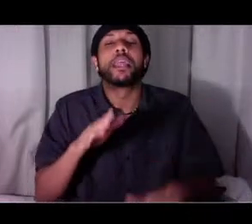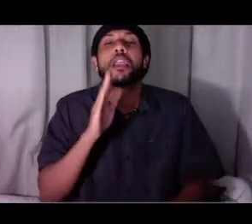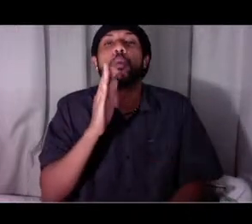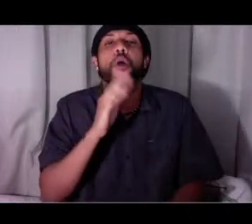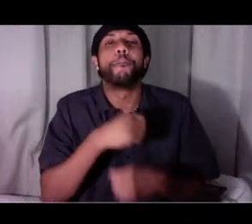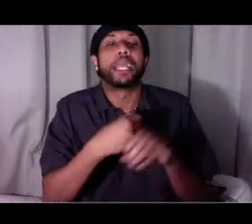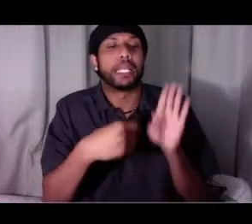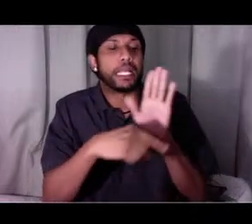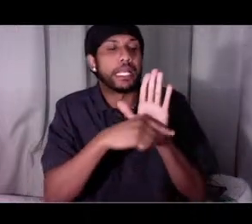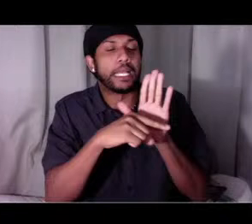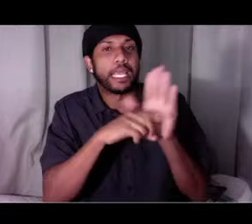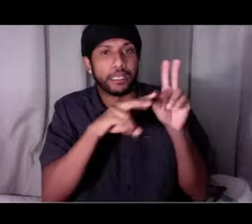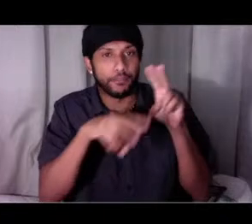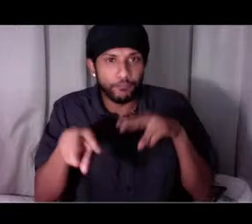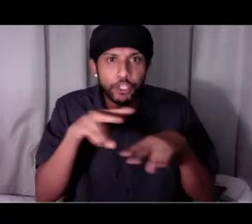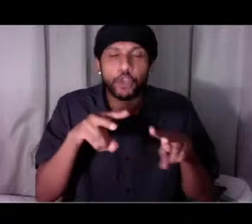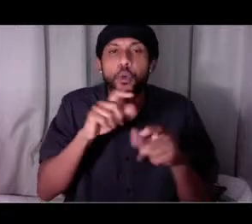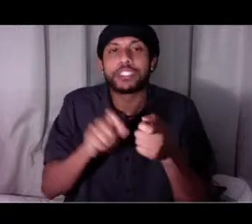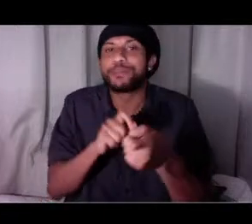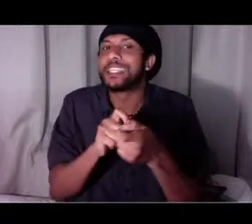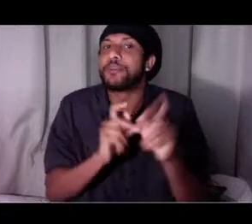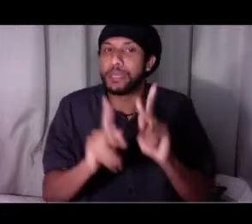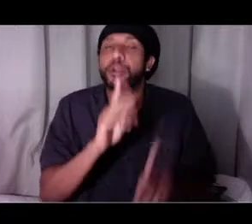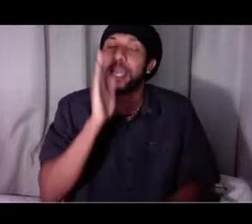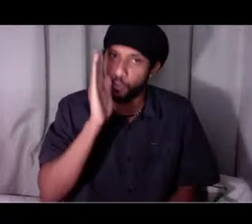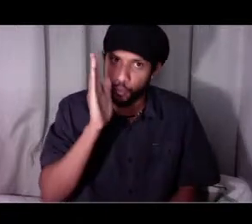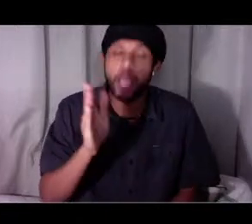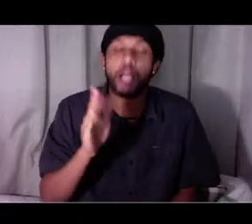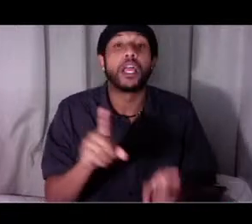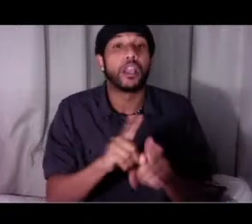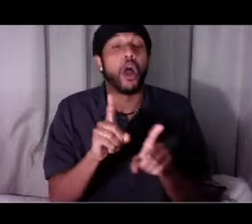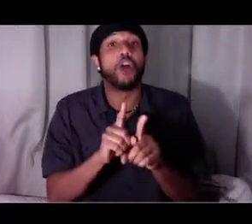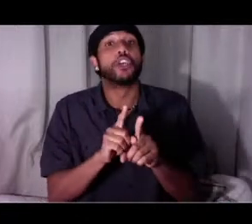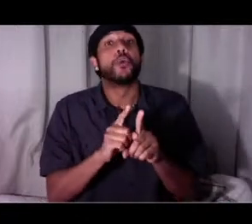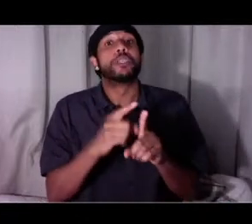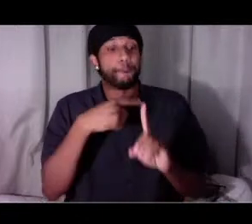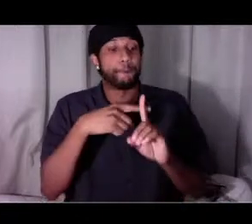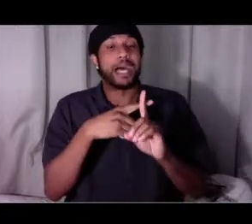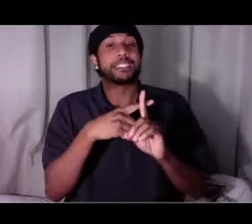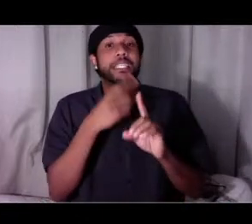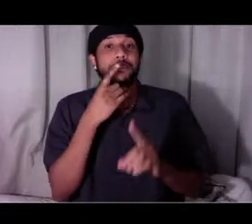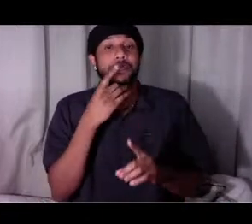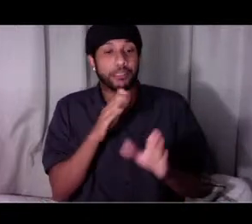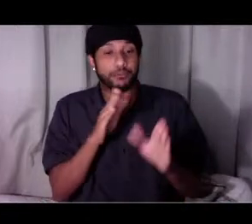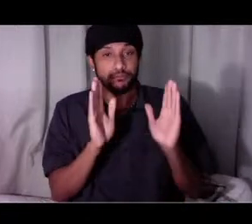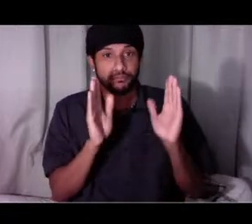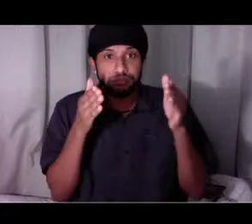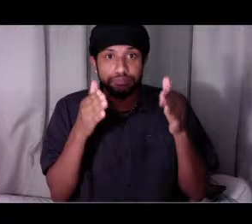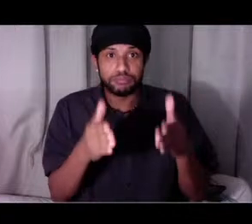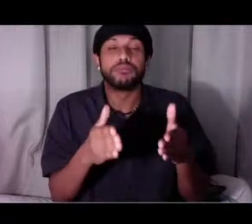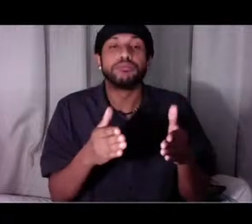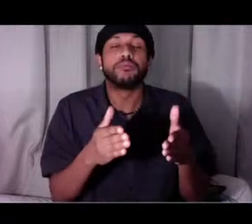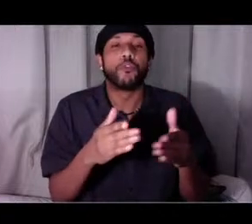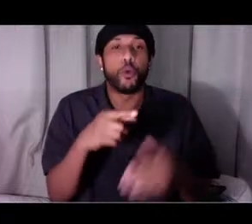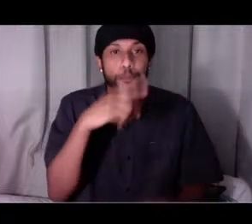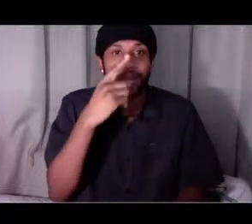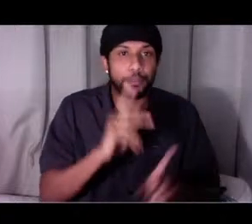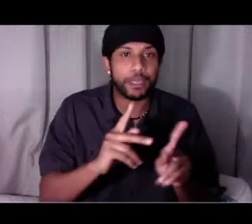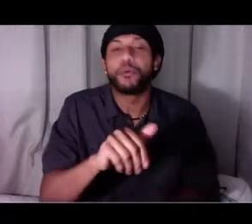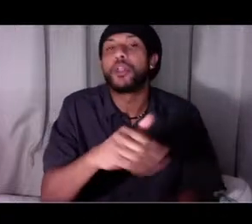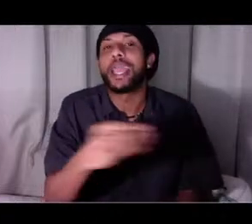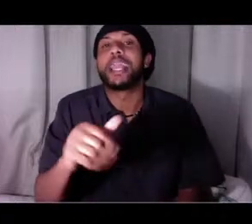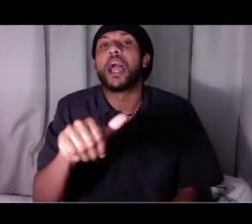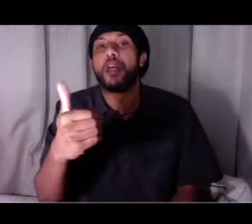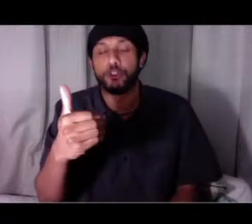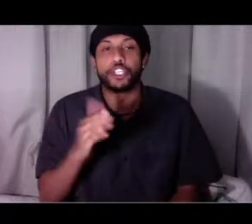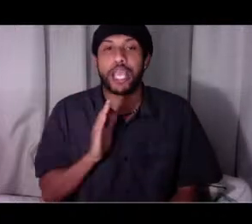light upon certain people while it will but also cast good light on black people as well as others because our heritage will tell of what